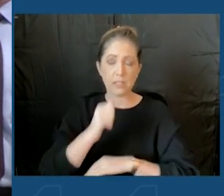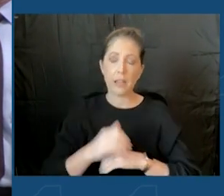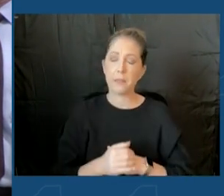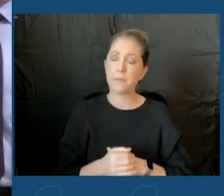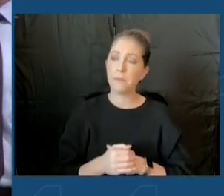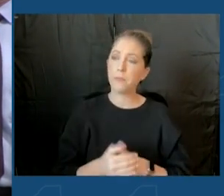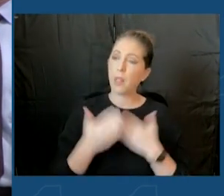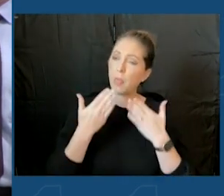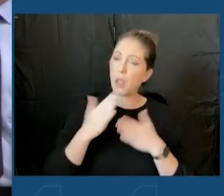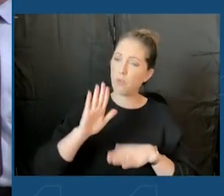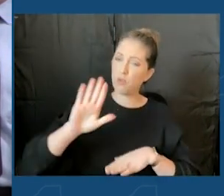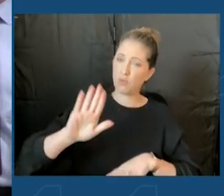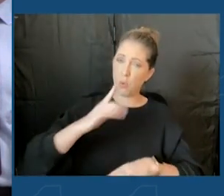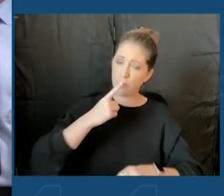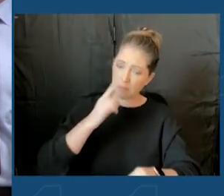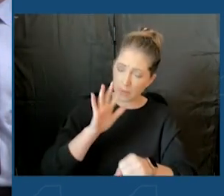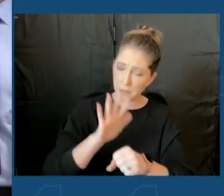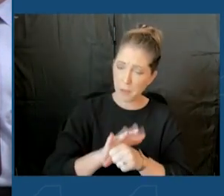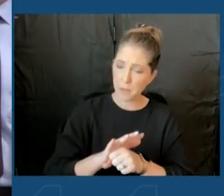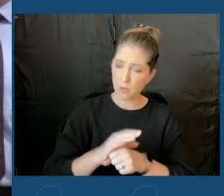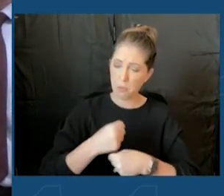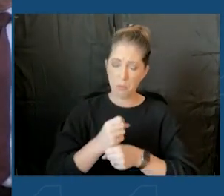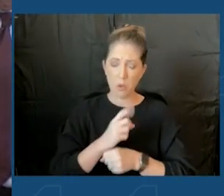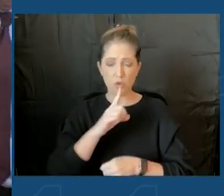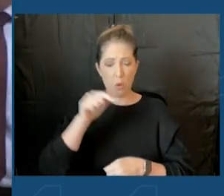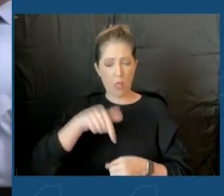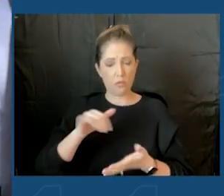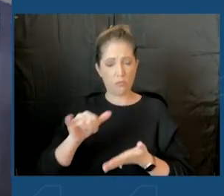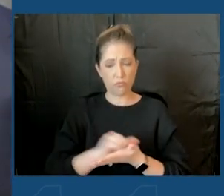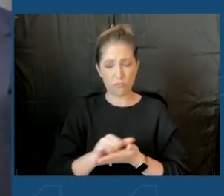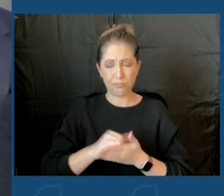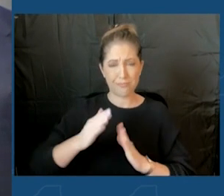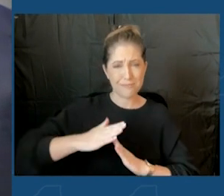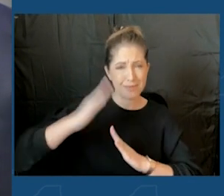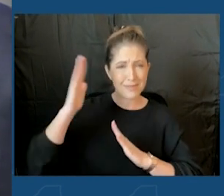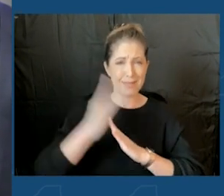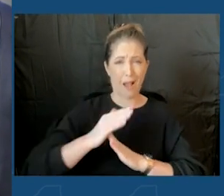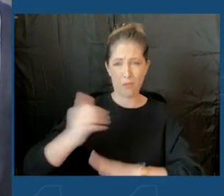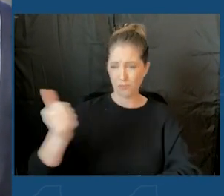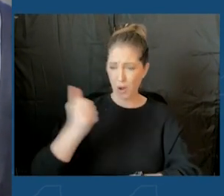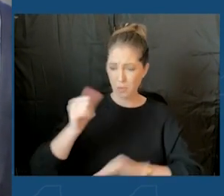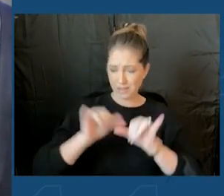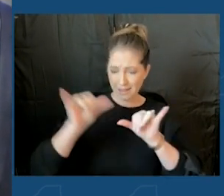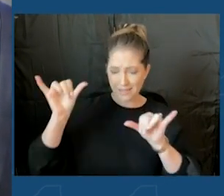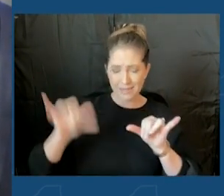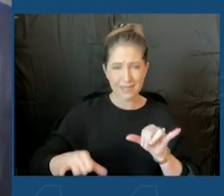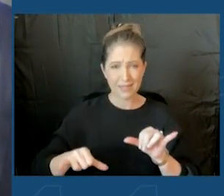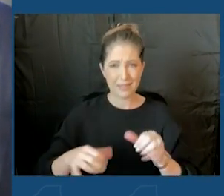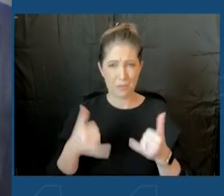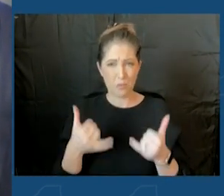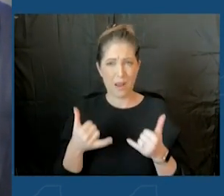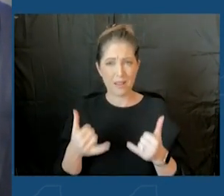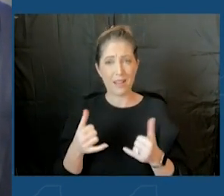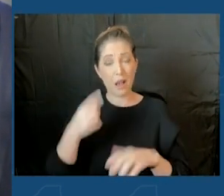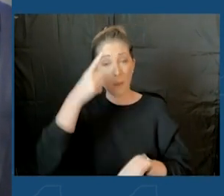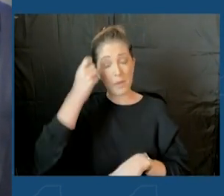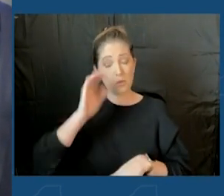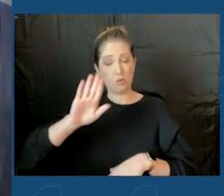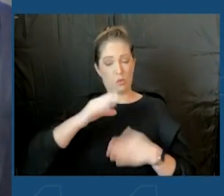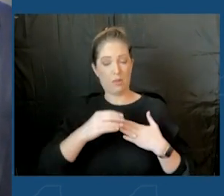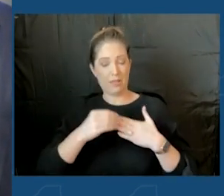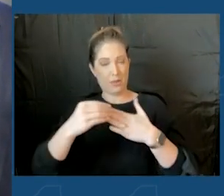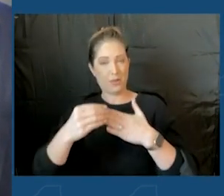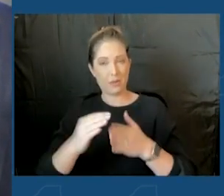finest transportation system on this planet that is occurring right here because of your leadership, and of course the great leadership of